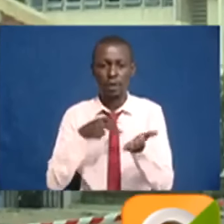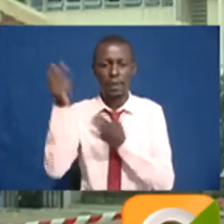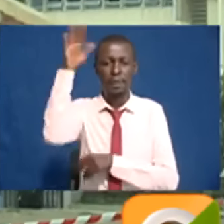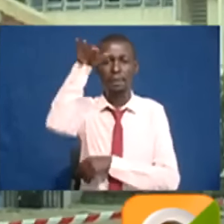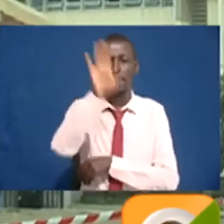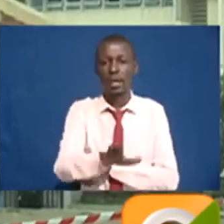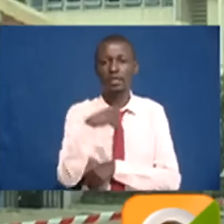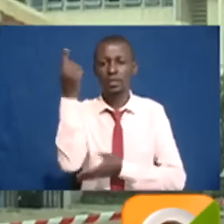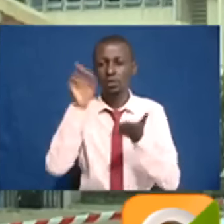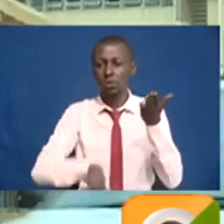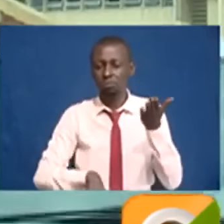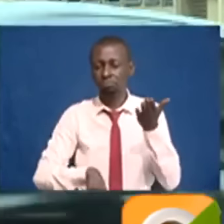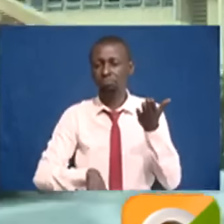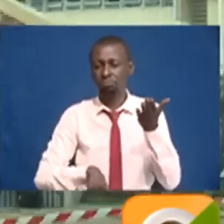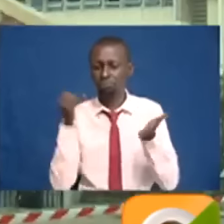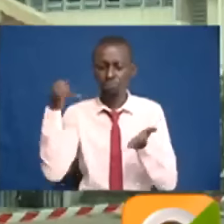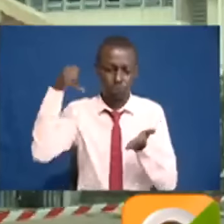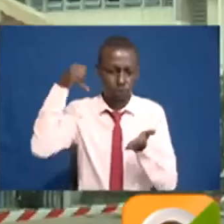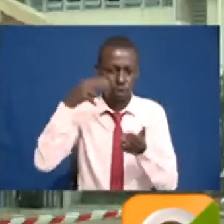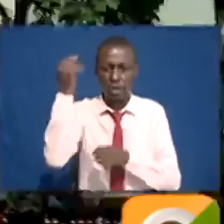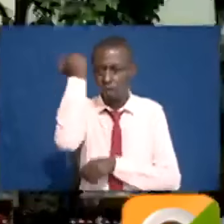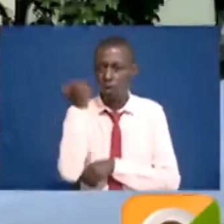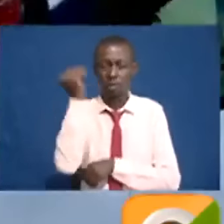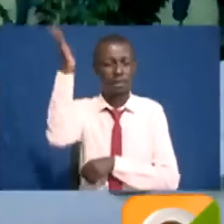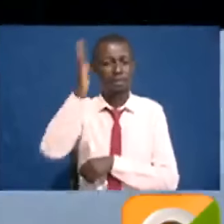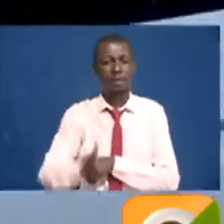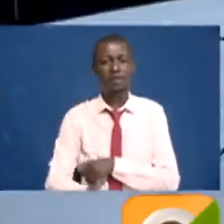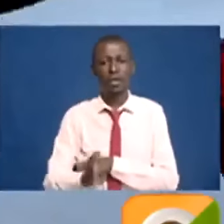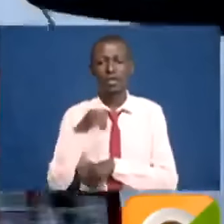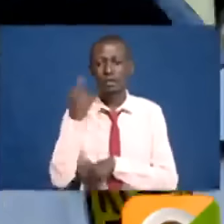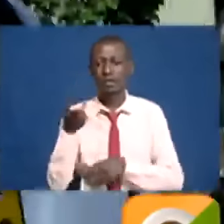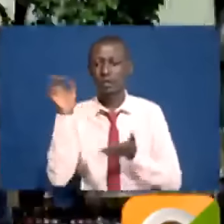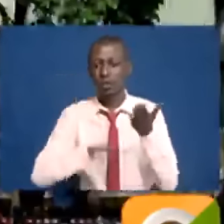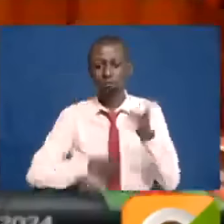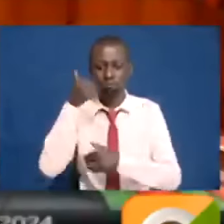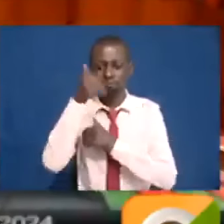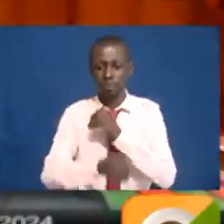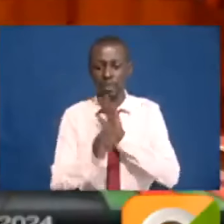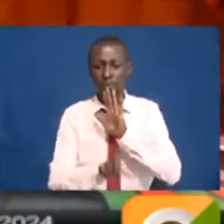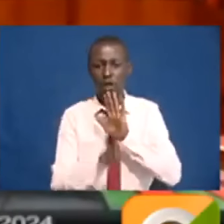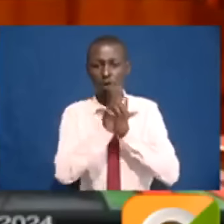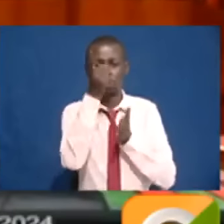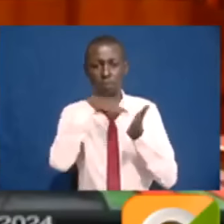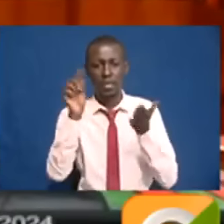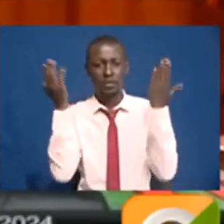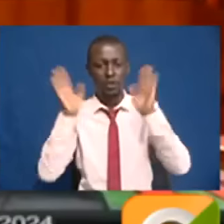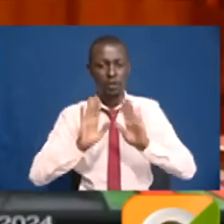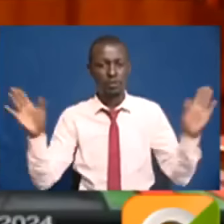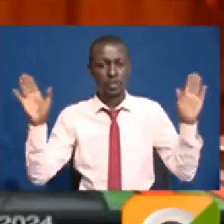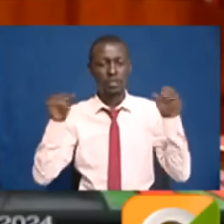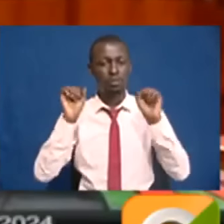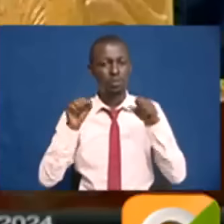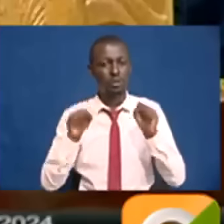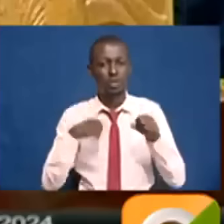saying it was never a question for consideration of the High Court. The judges added that once laws have been passed by Parliament, they are